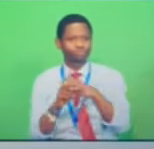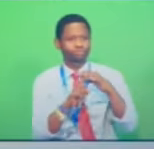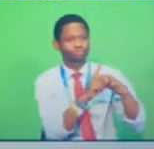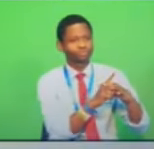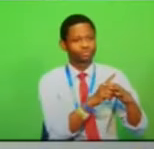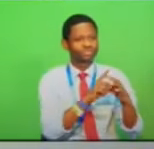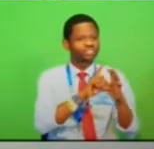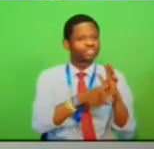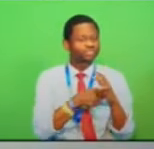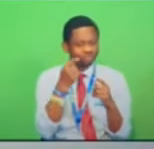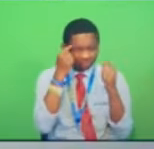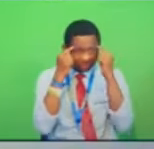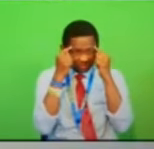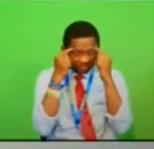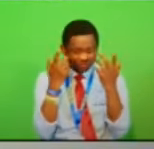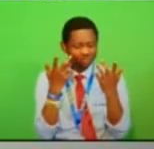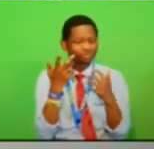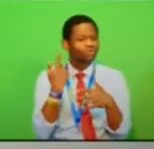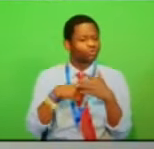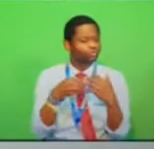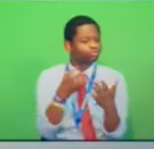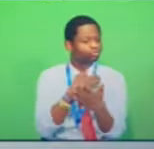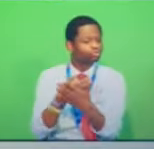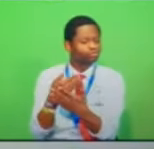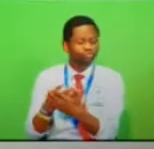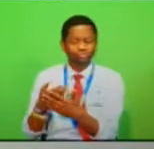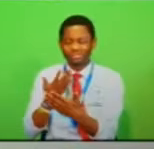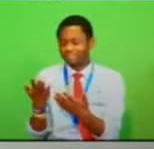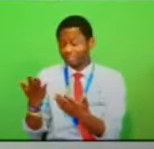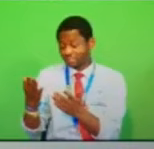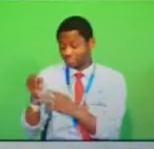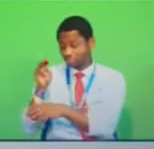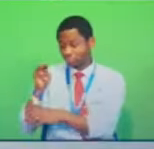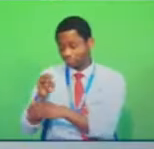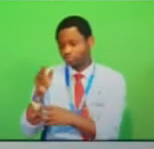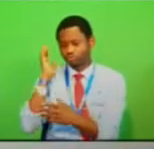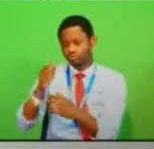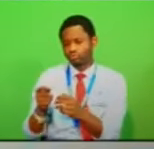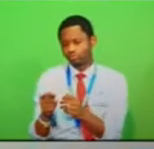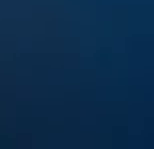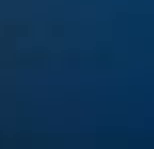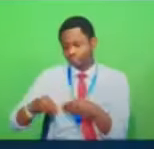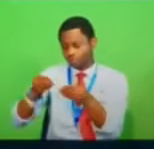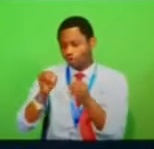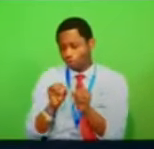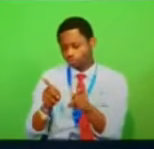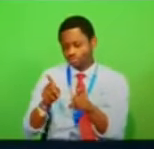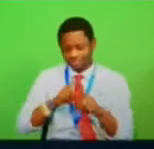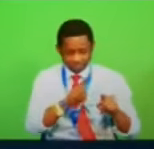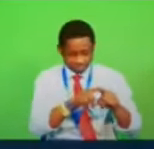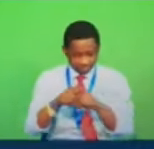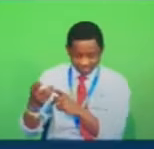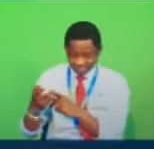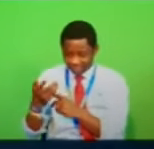of ministry, these ministry challenges and opportunities are being generated with all these things that are happening in